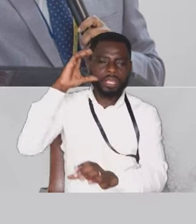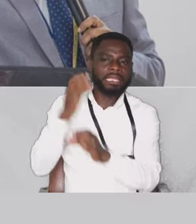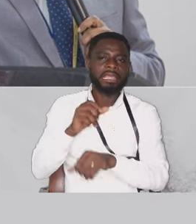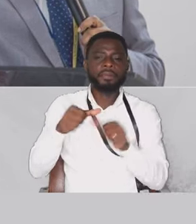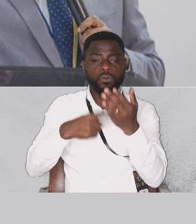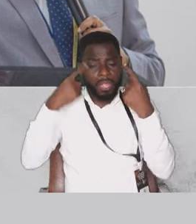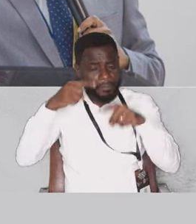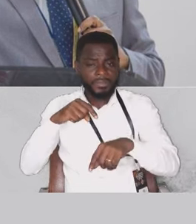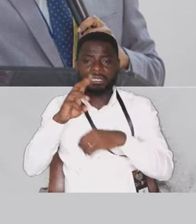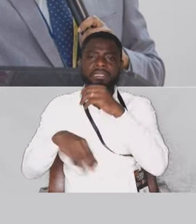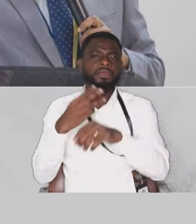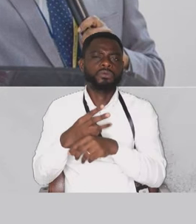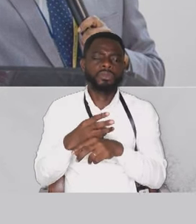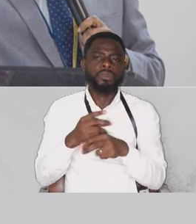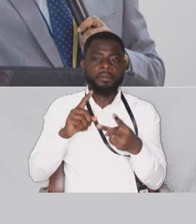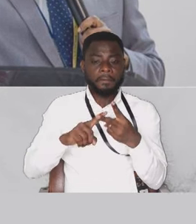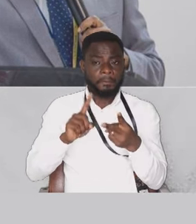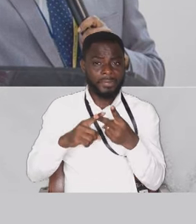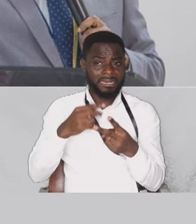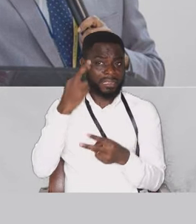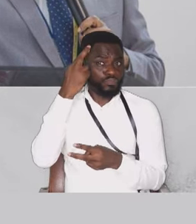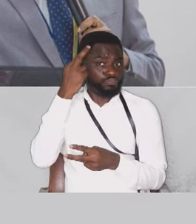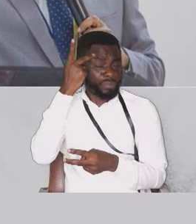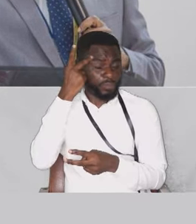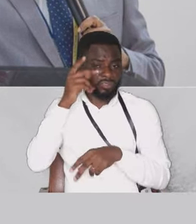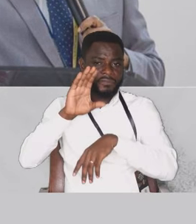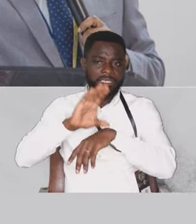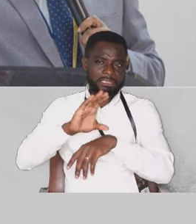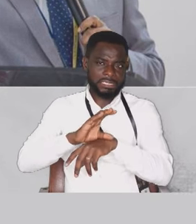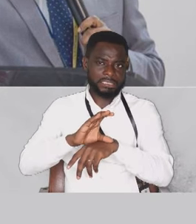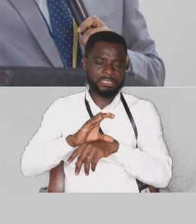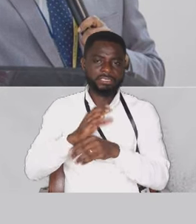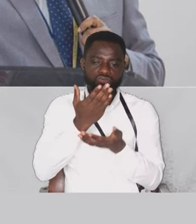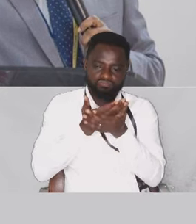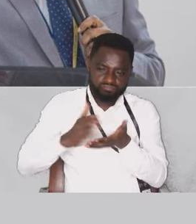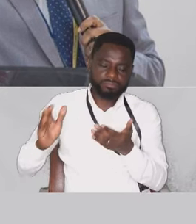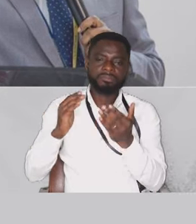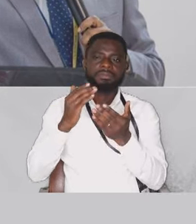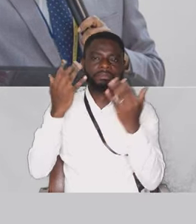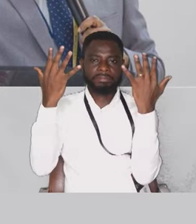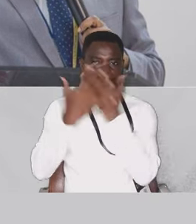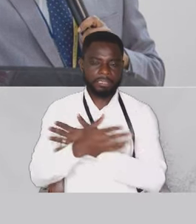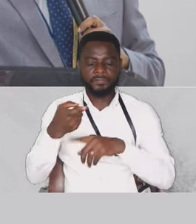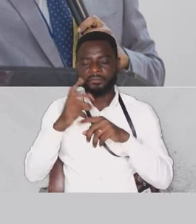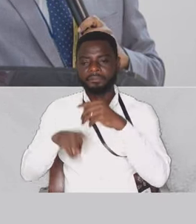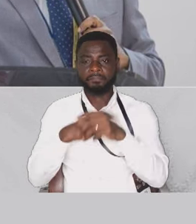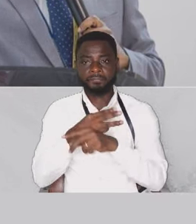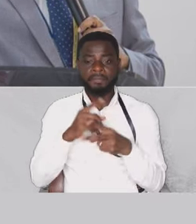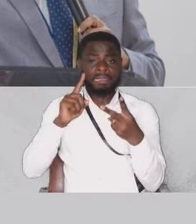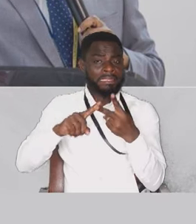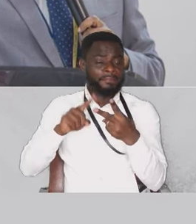church is to drive out the darkness overwhelming the world. And then the second one is, in our day, some people don't